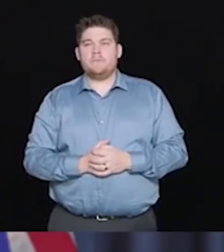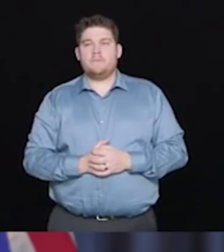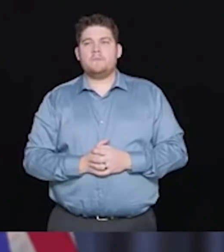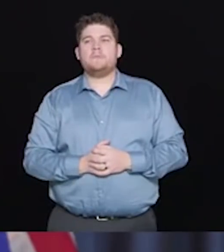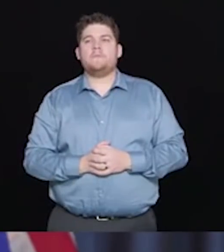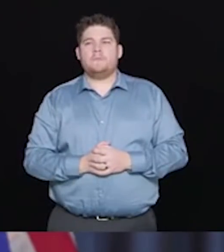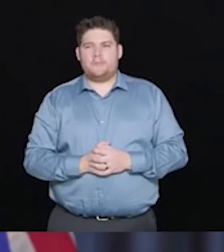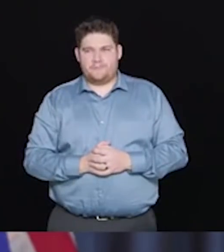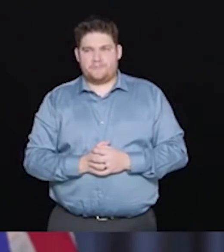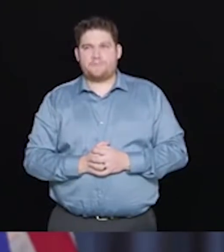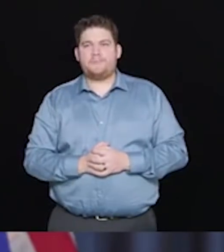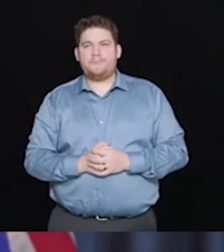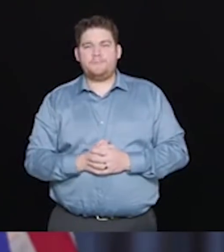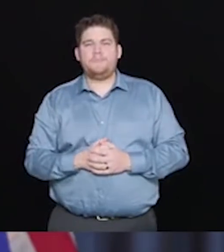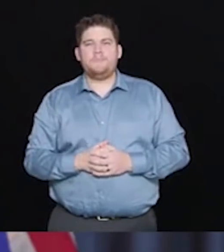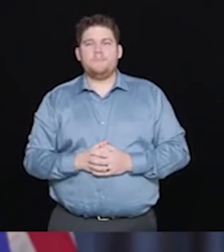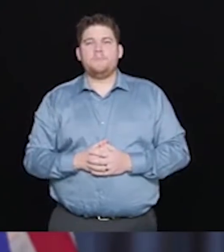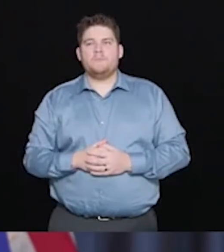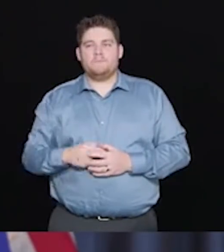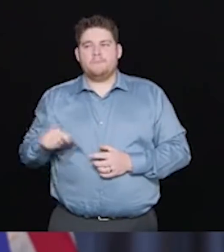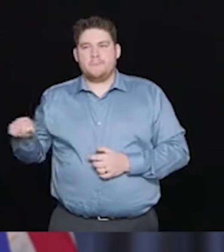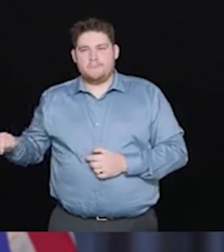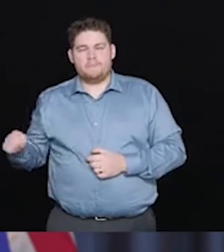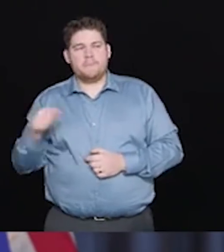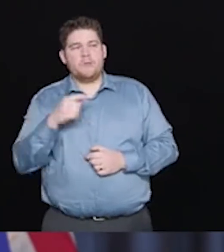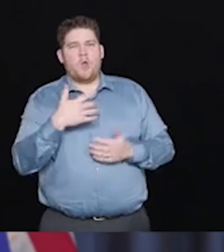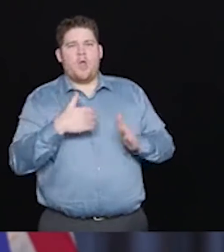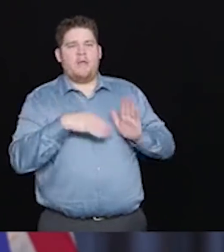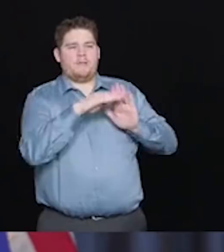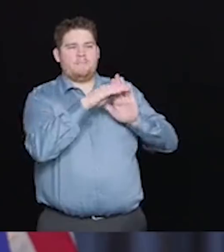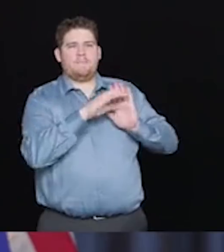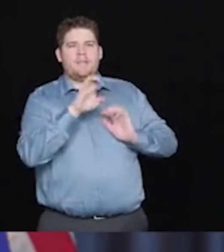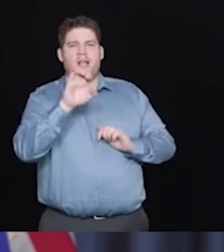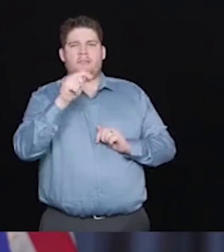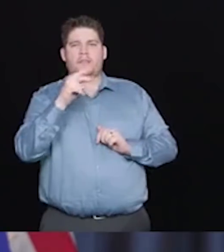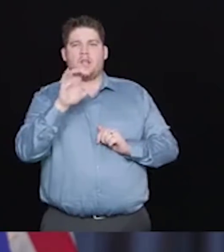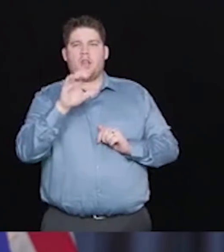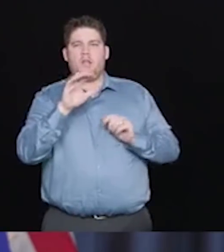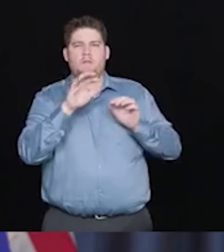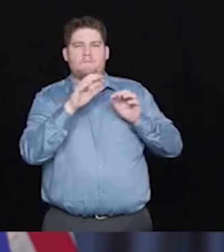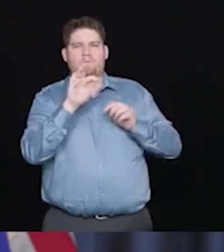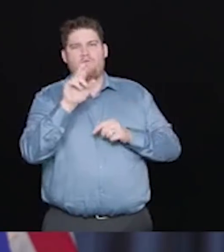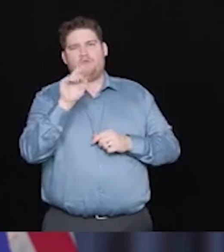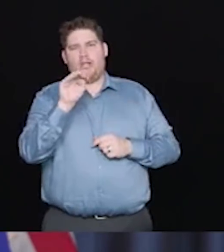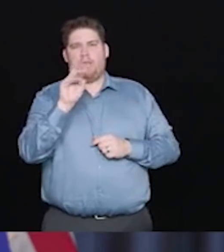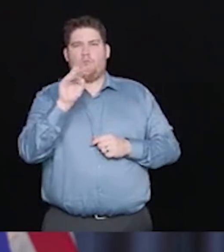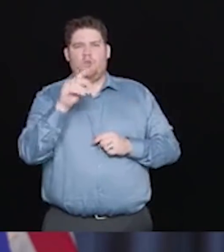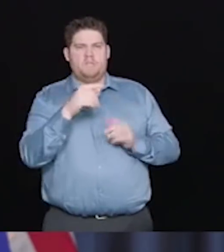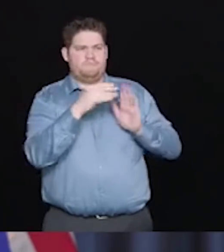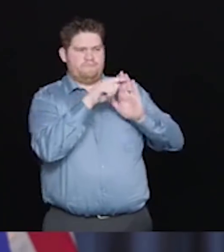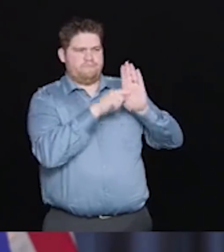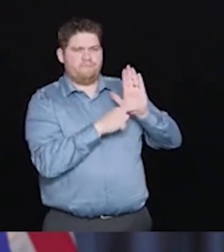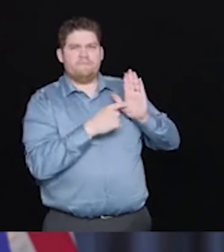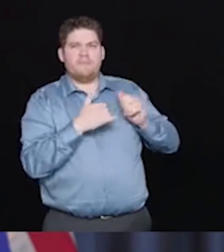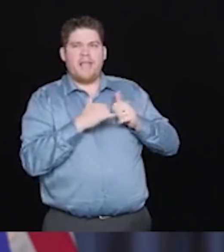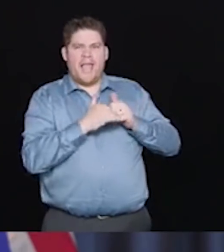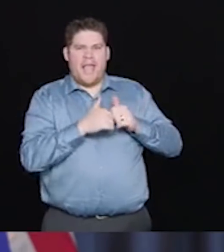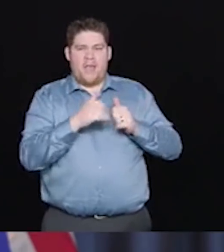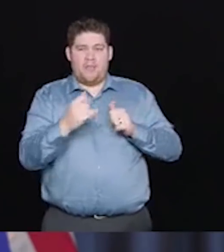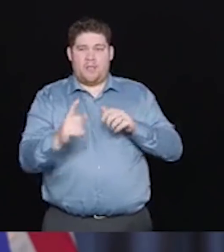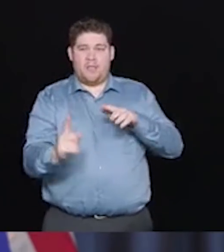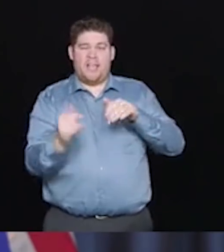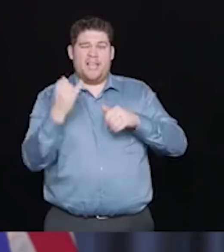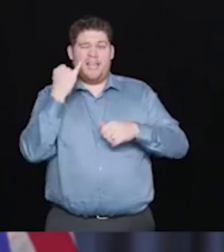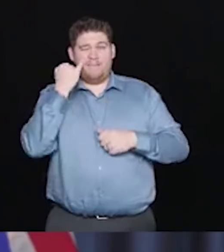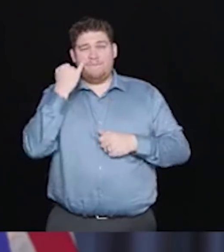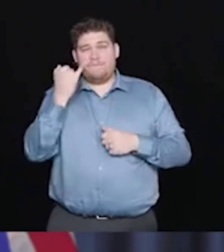important questions, is something that we developed in H1N1. We've refined it during the Ebola crisis in